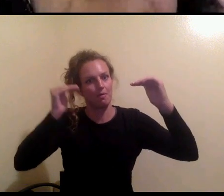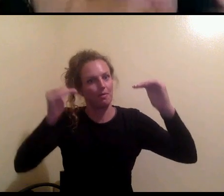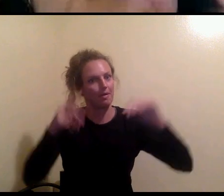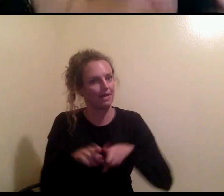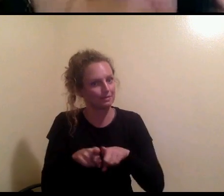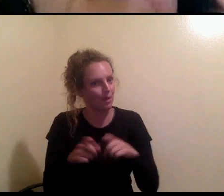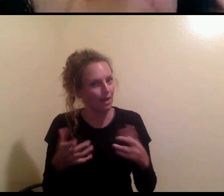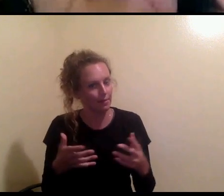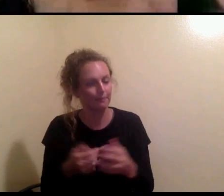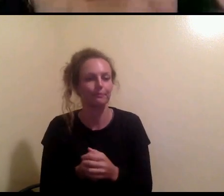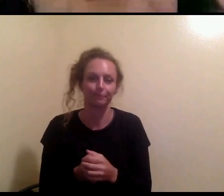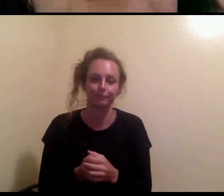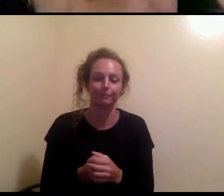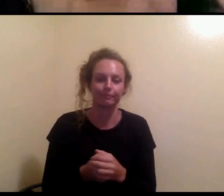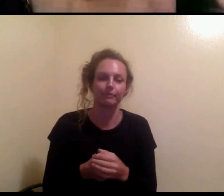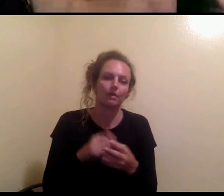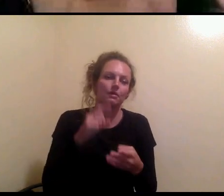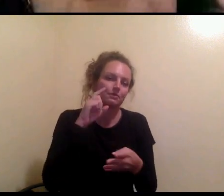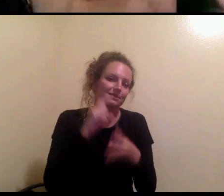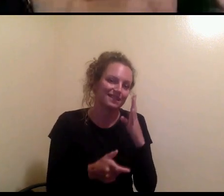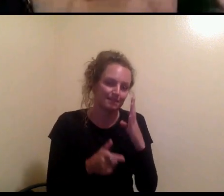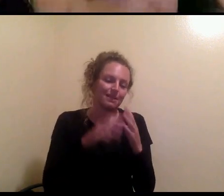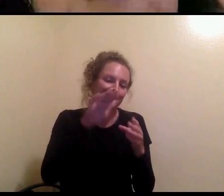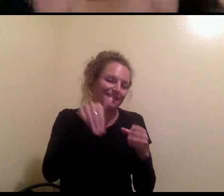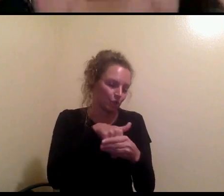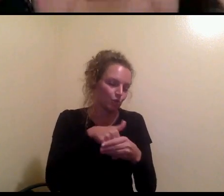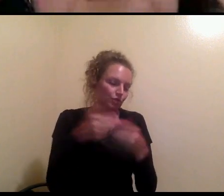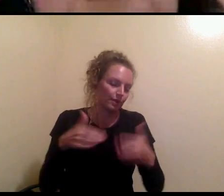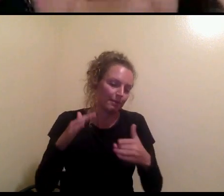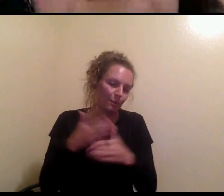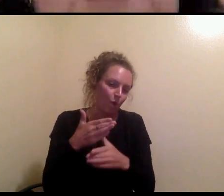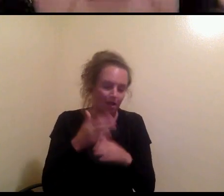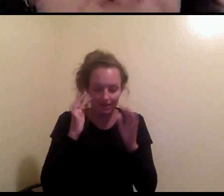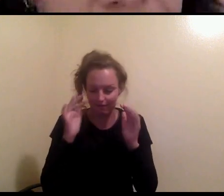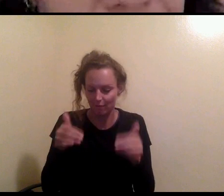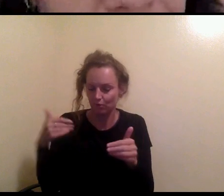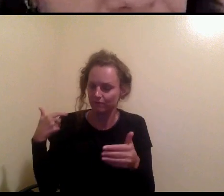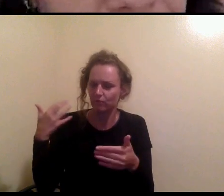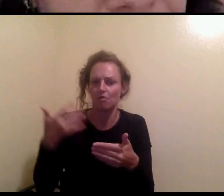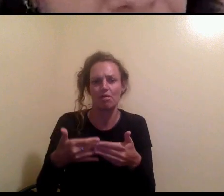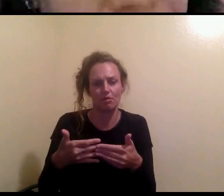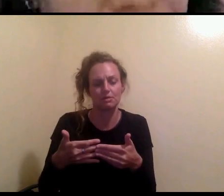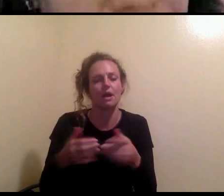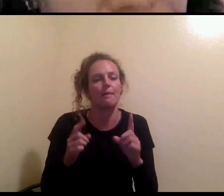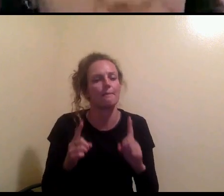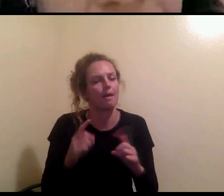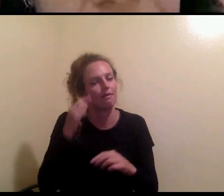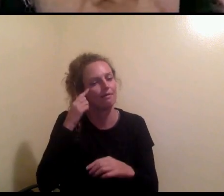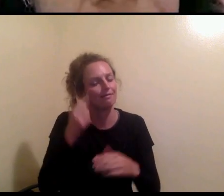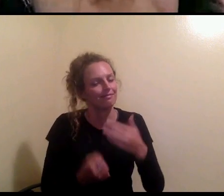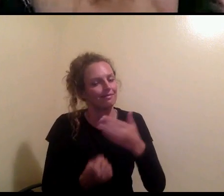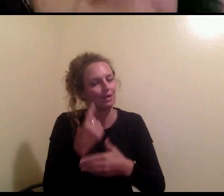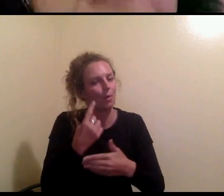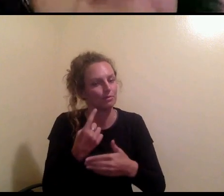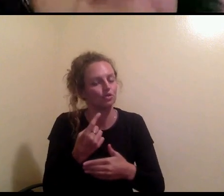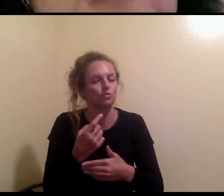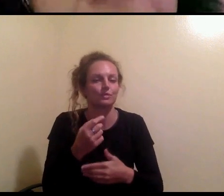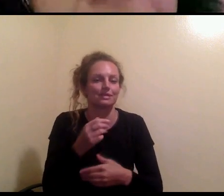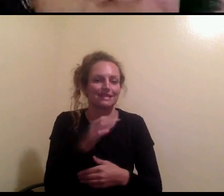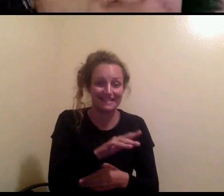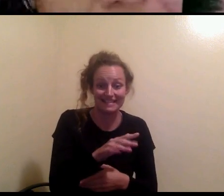And, when we talk about disability inclusion at our company, we talk about not just the marketplace and taking care of our guests with